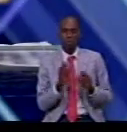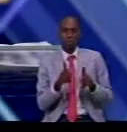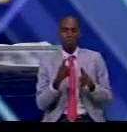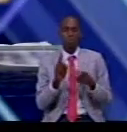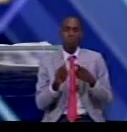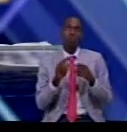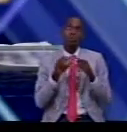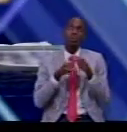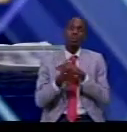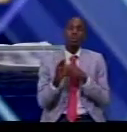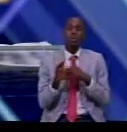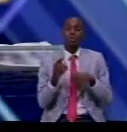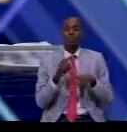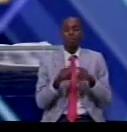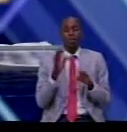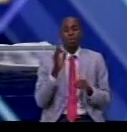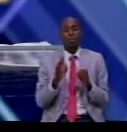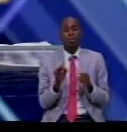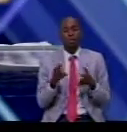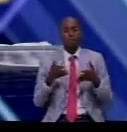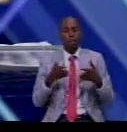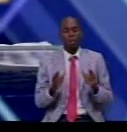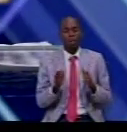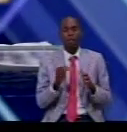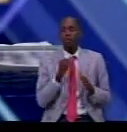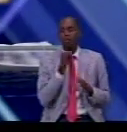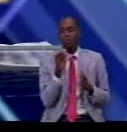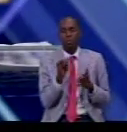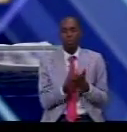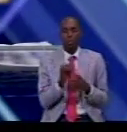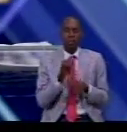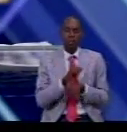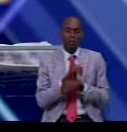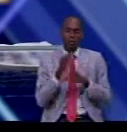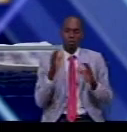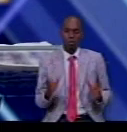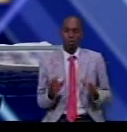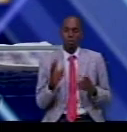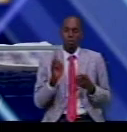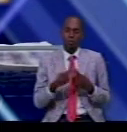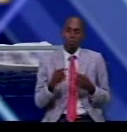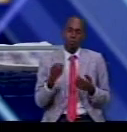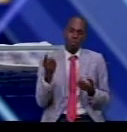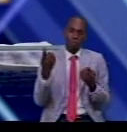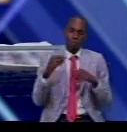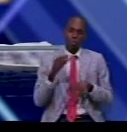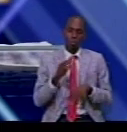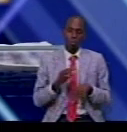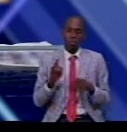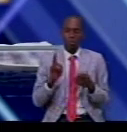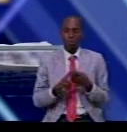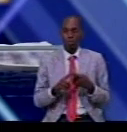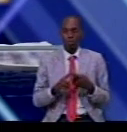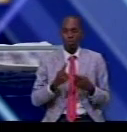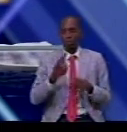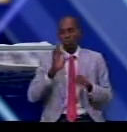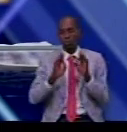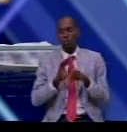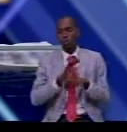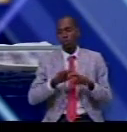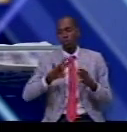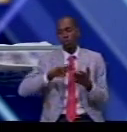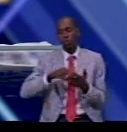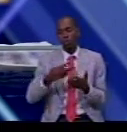stone to crush sin out of your life, eventually you will fall on that stone and that stone will grind you to powder.